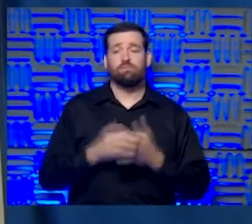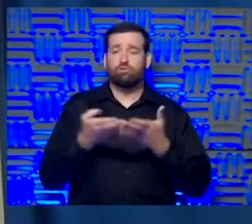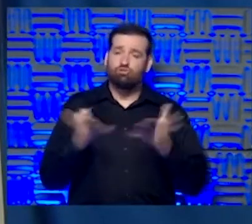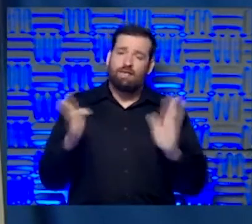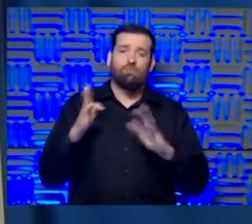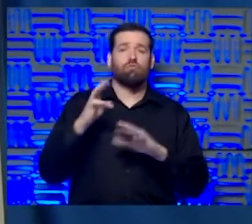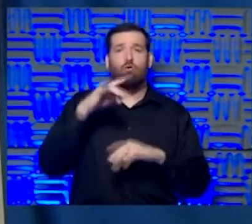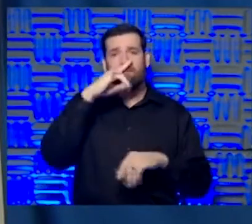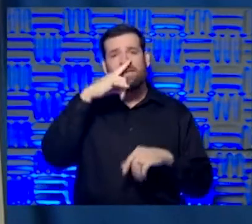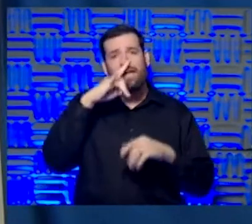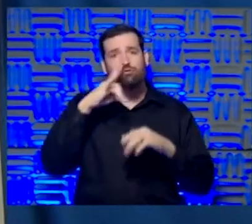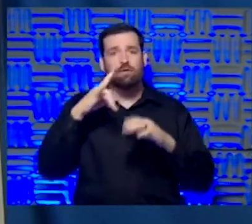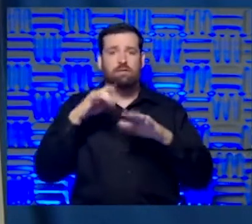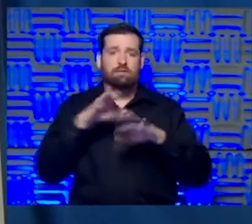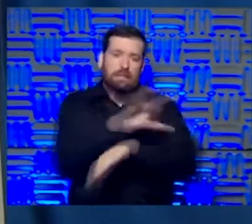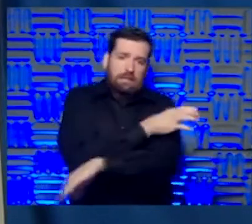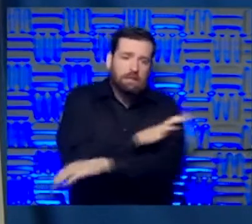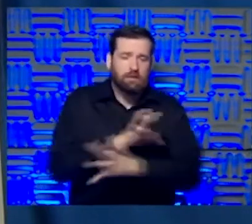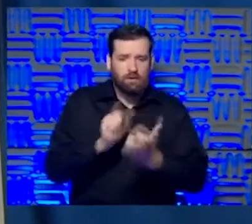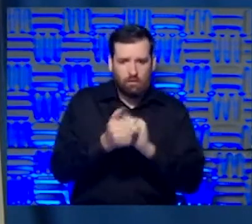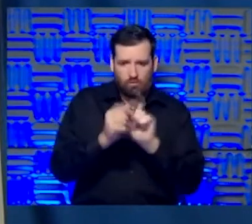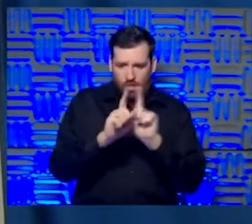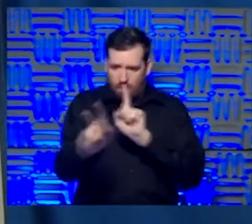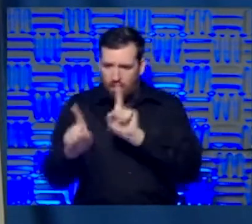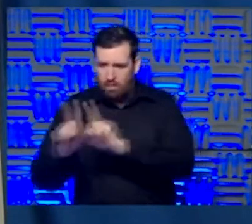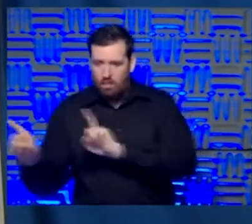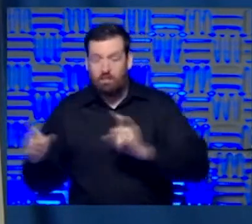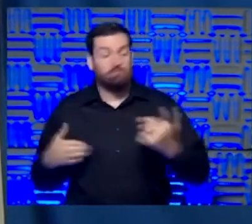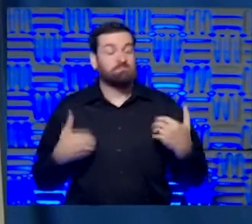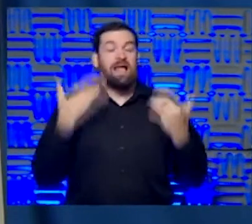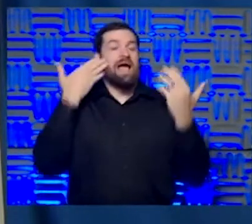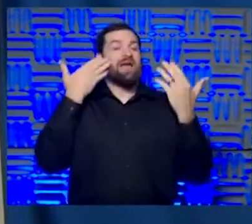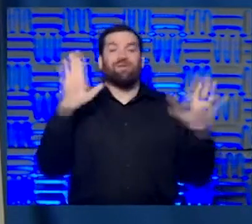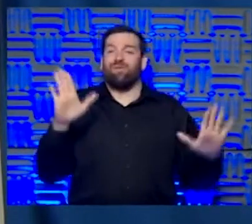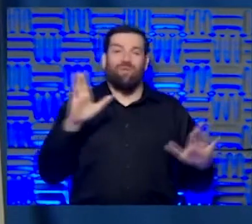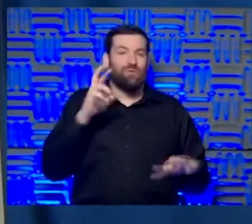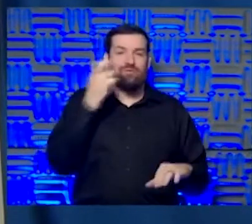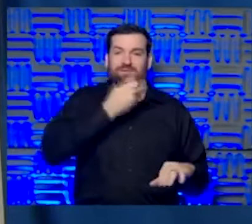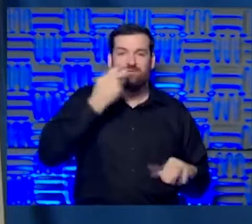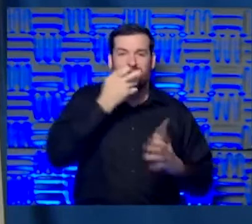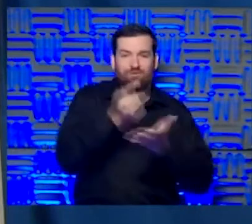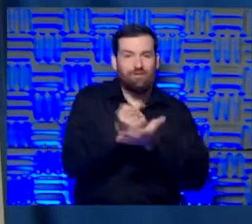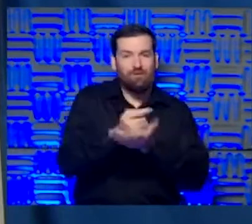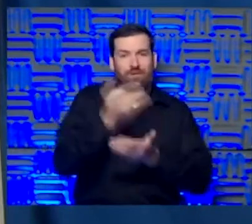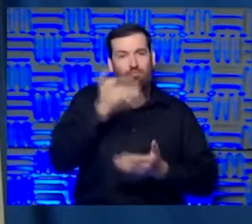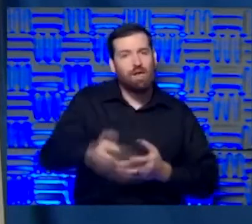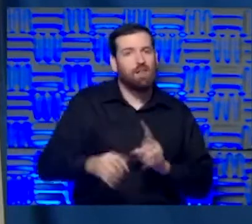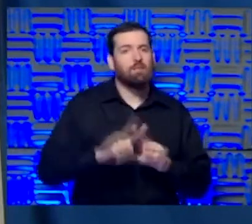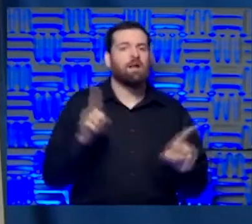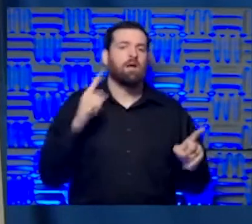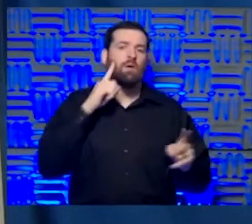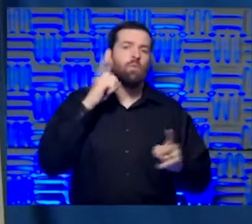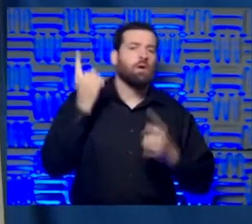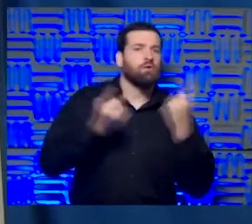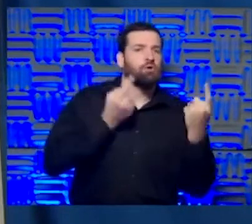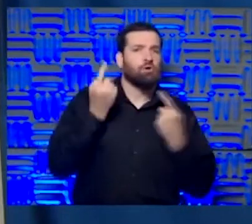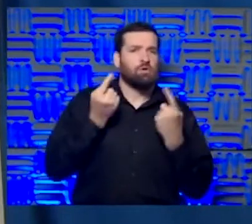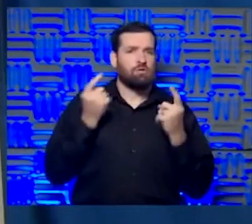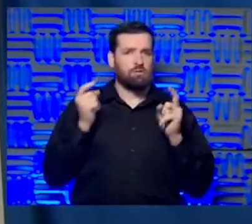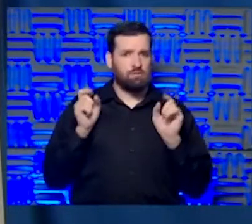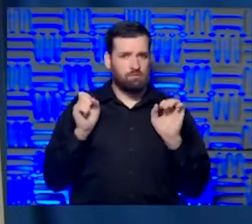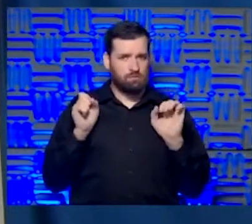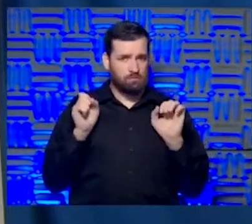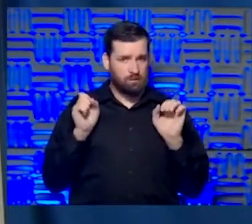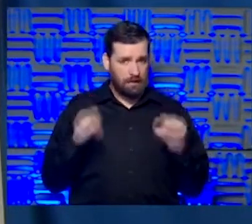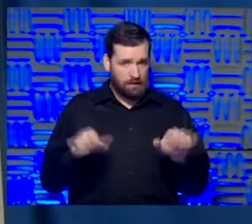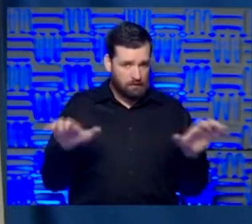and how we're spacing. I don't know speech therapy that well. I would wonder, can some of that be done